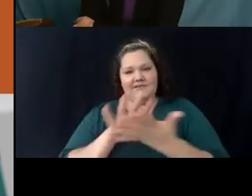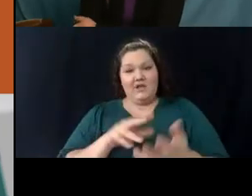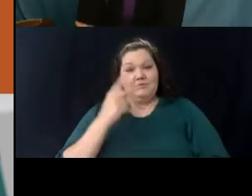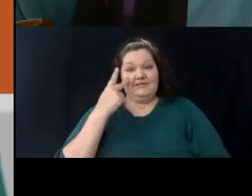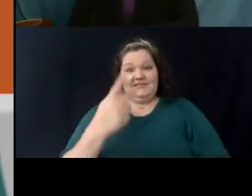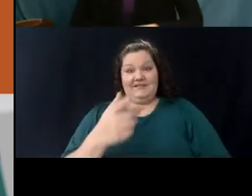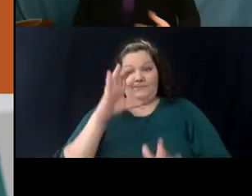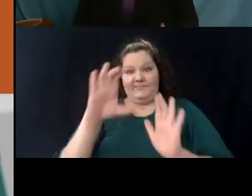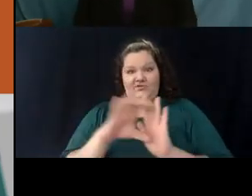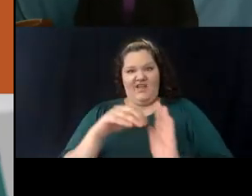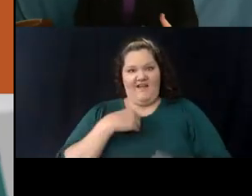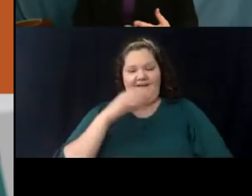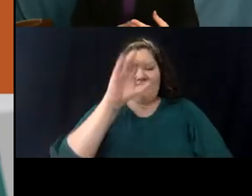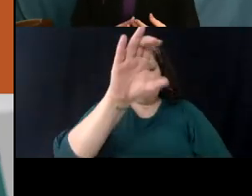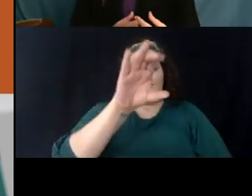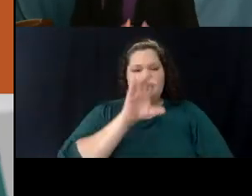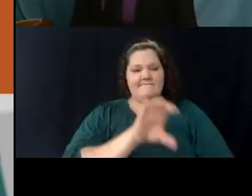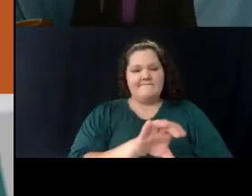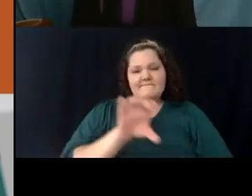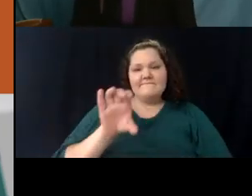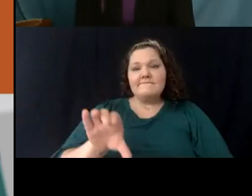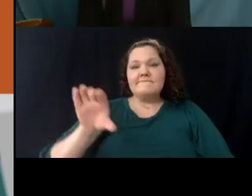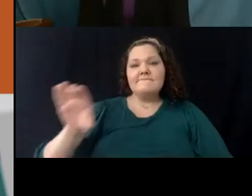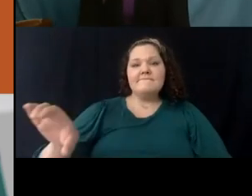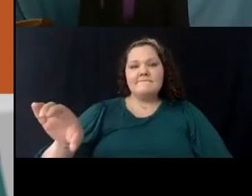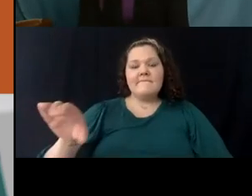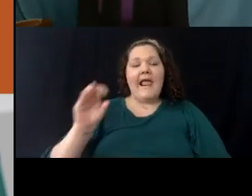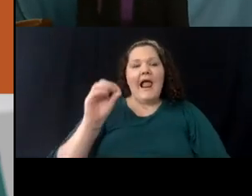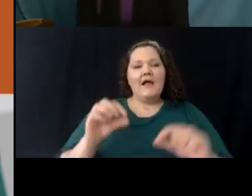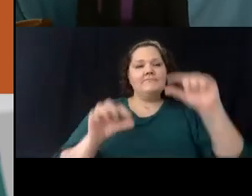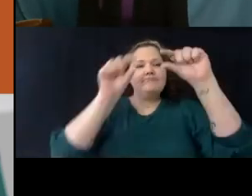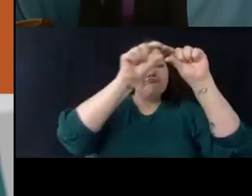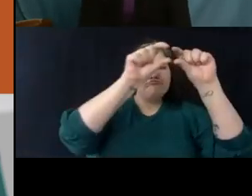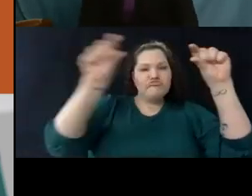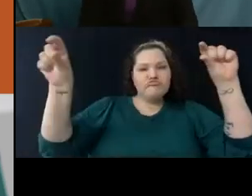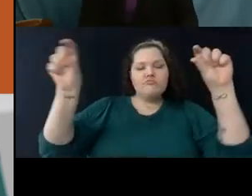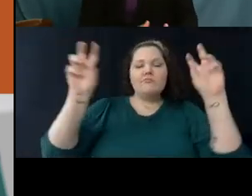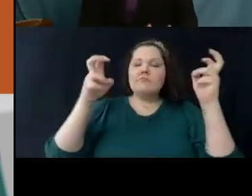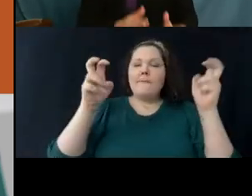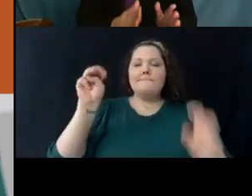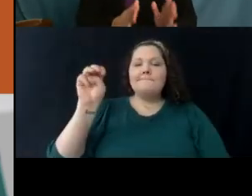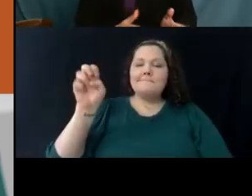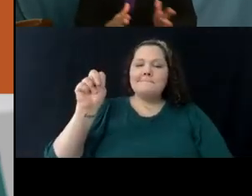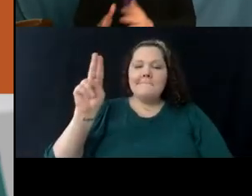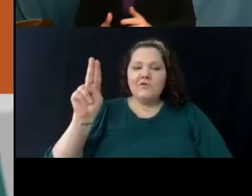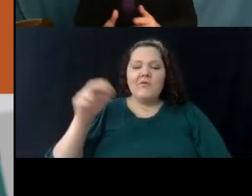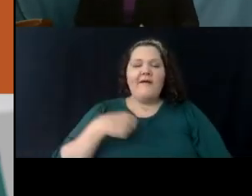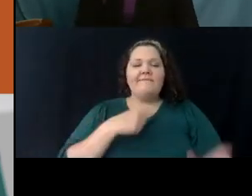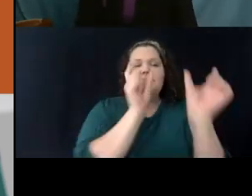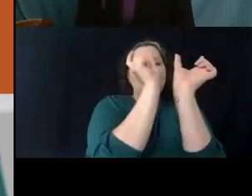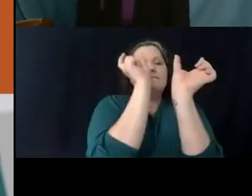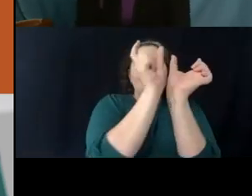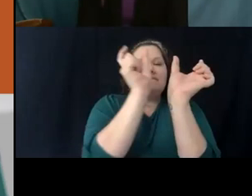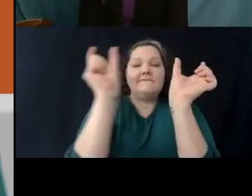websites should be very visually engaging and have space and allow someone's eyes to go from one part to another to